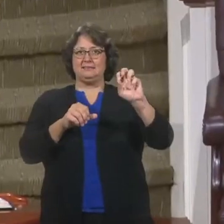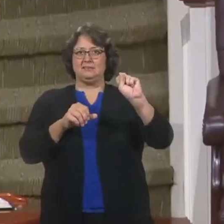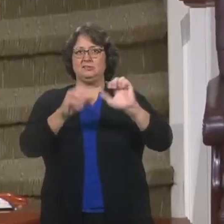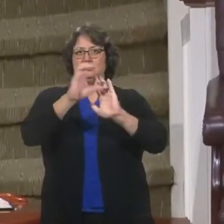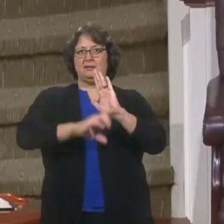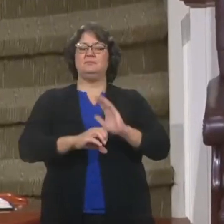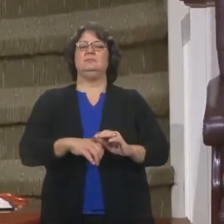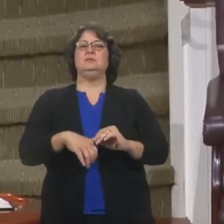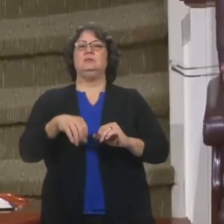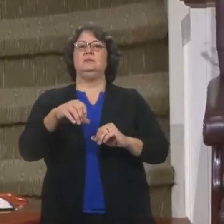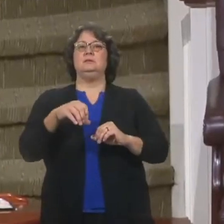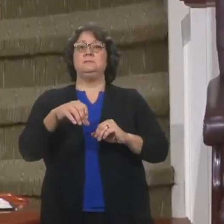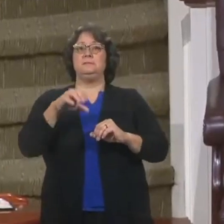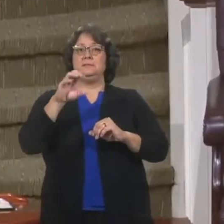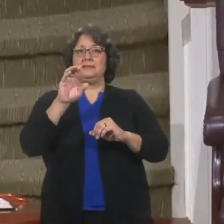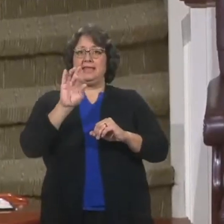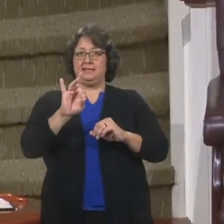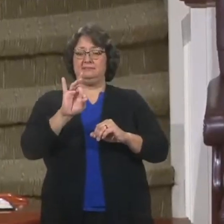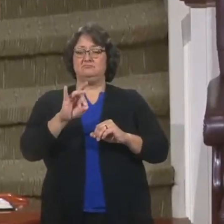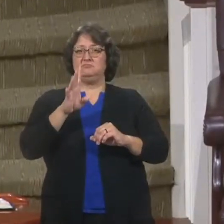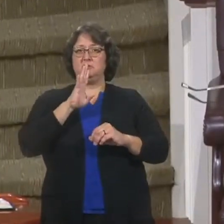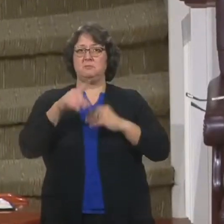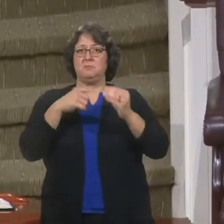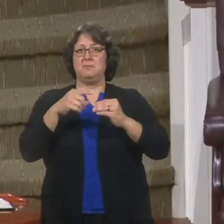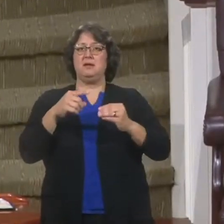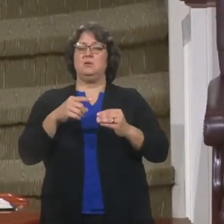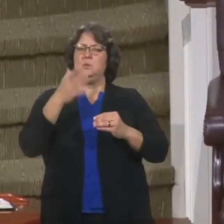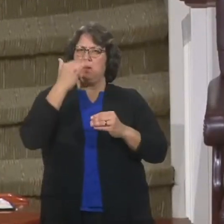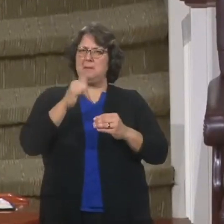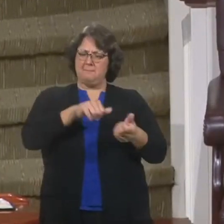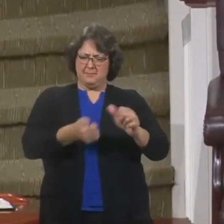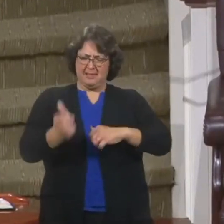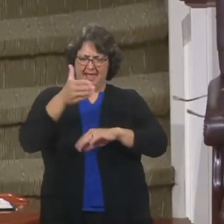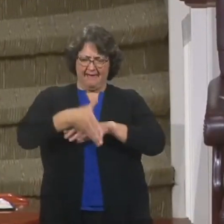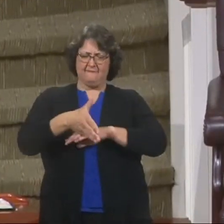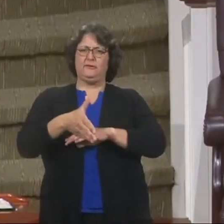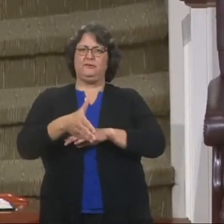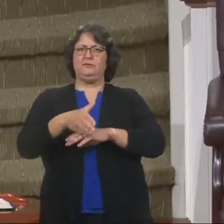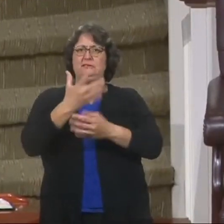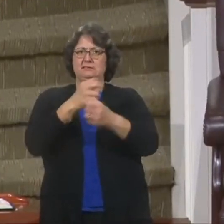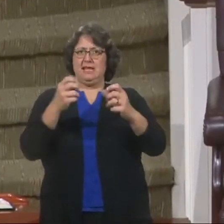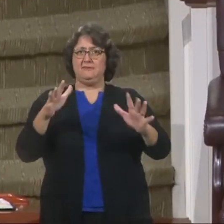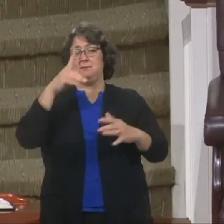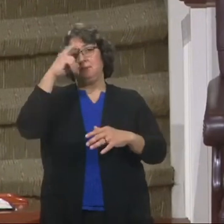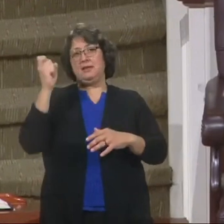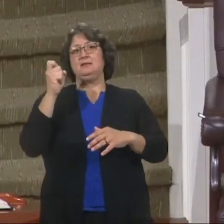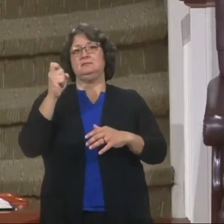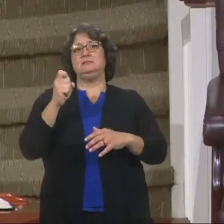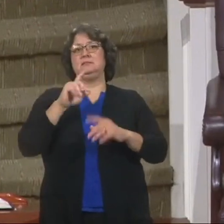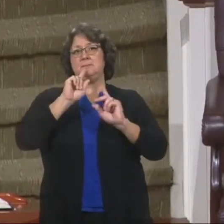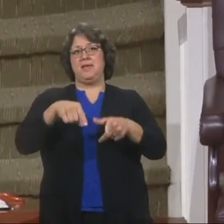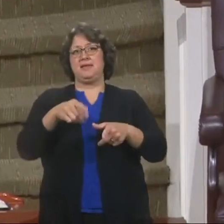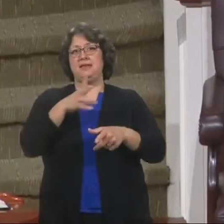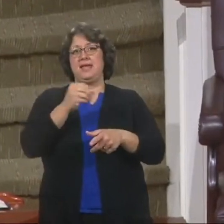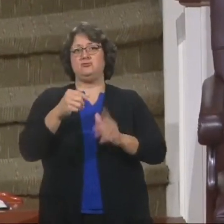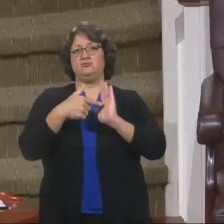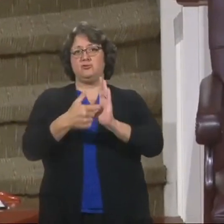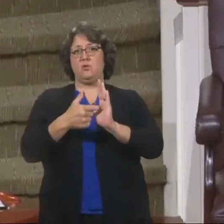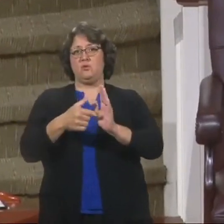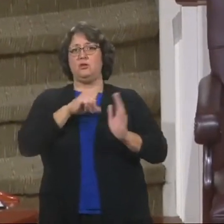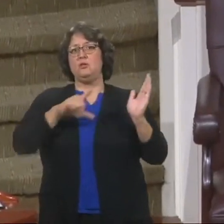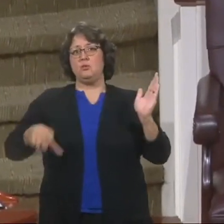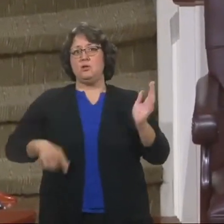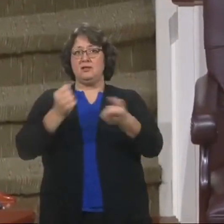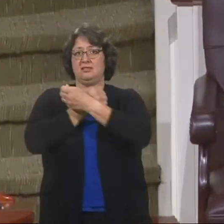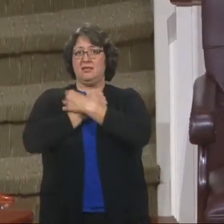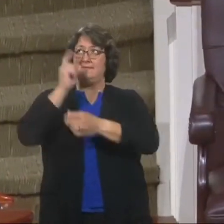he commanded them to be baptized in the name of the Lord. Why do you get baptized after you're saved? Because it's a command. What do you do to show the Lord you